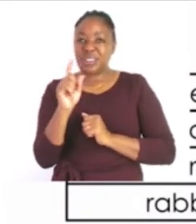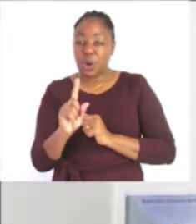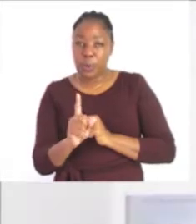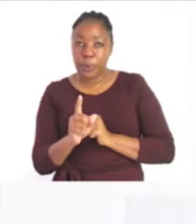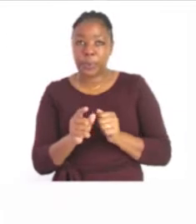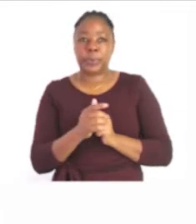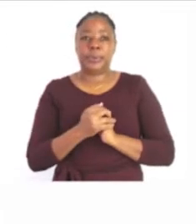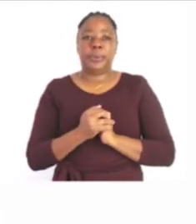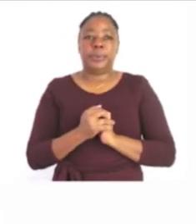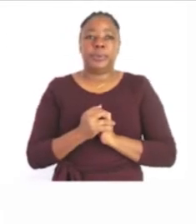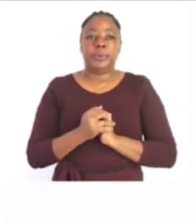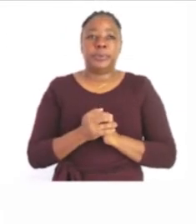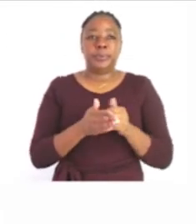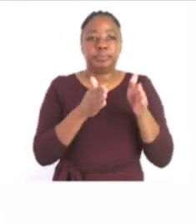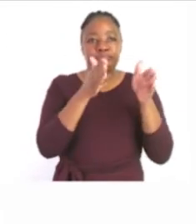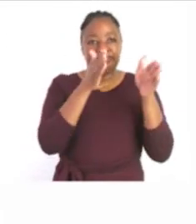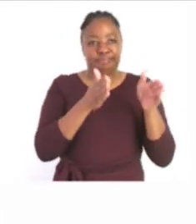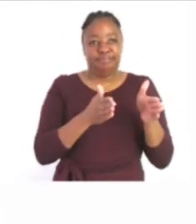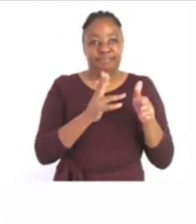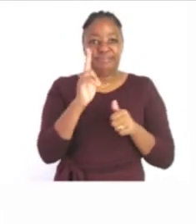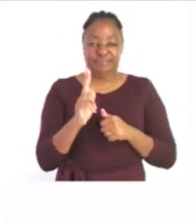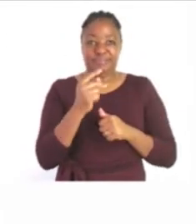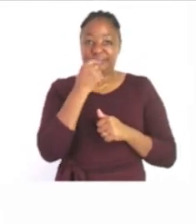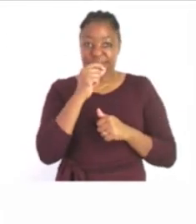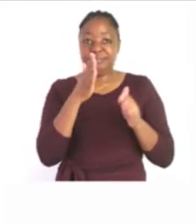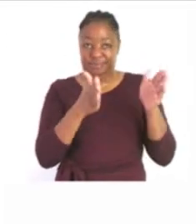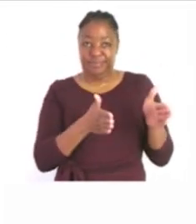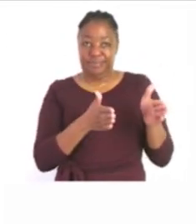Let's see. A pencil can't be a person.